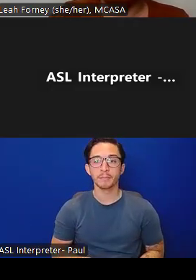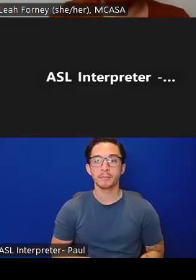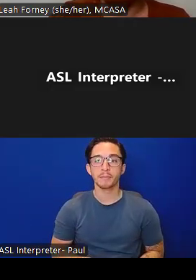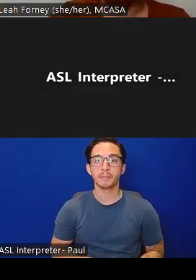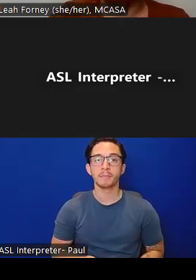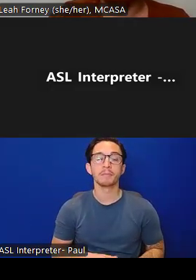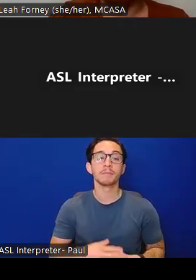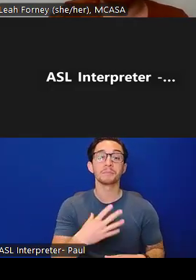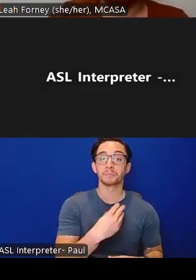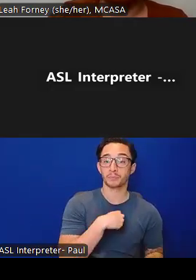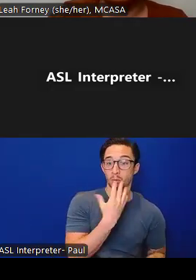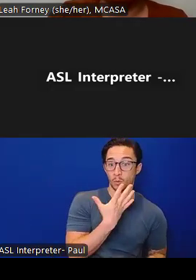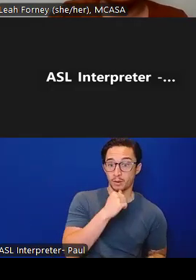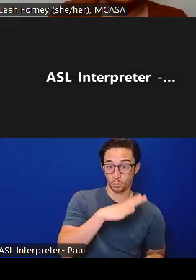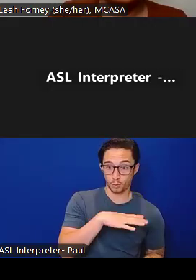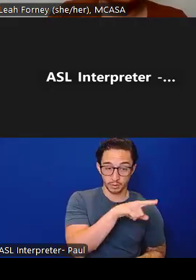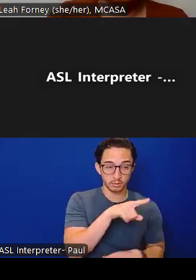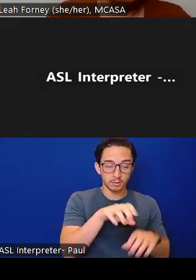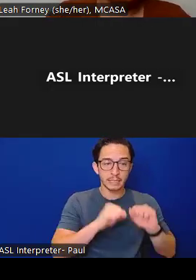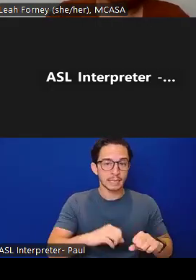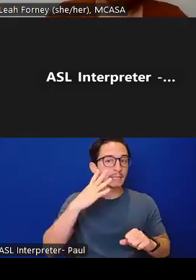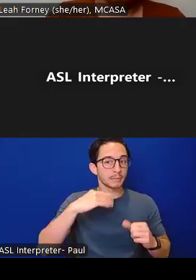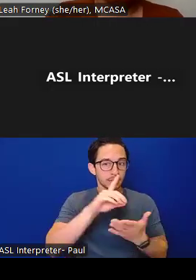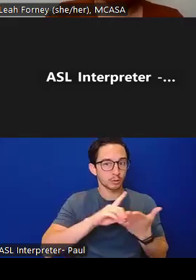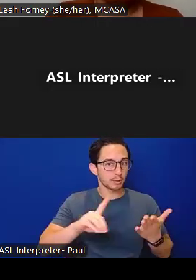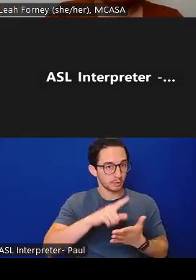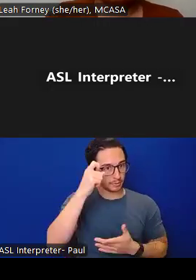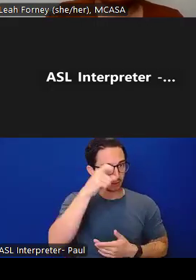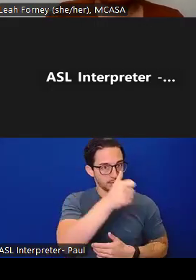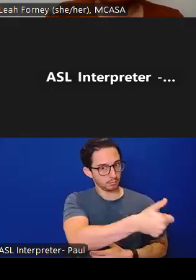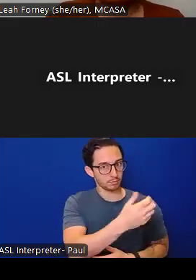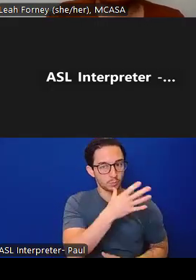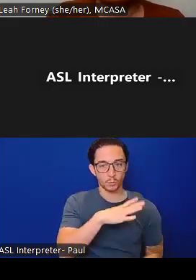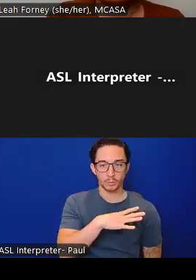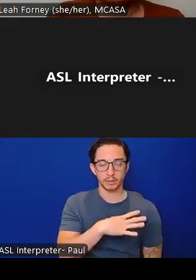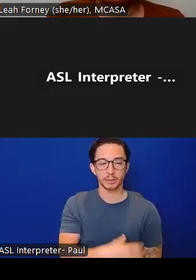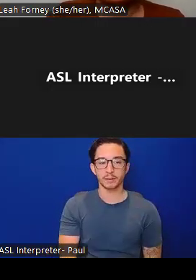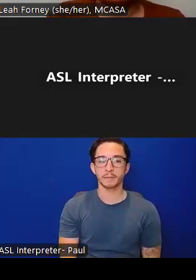A white woman can experience discrimination because she's a woman.